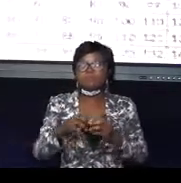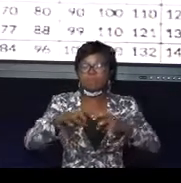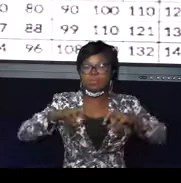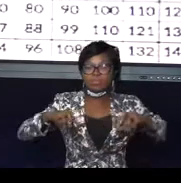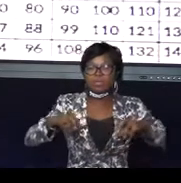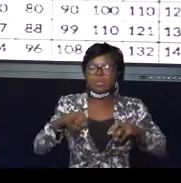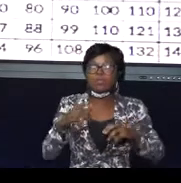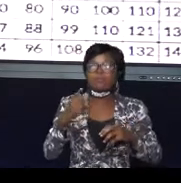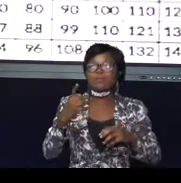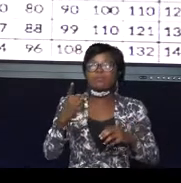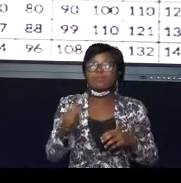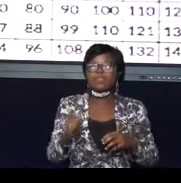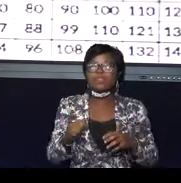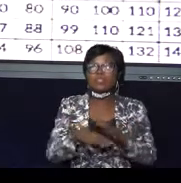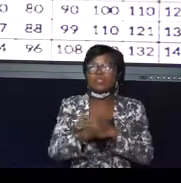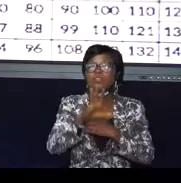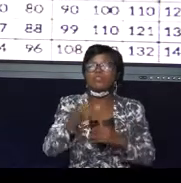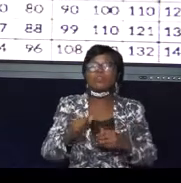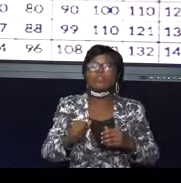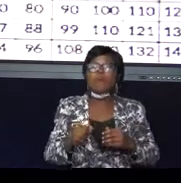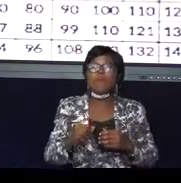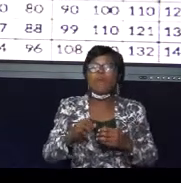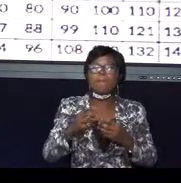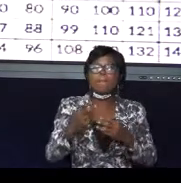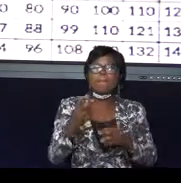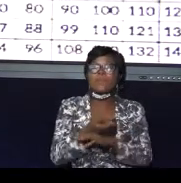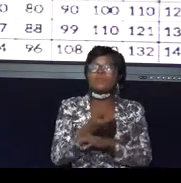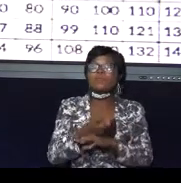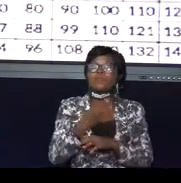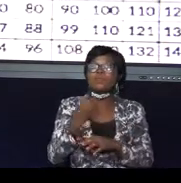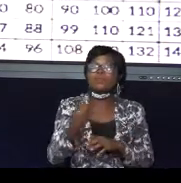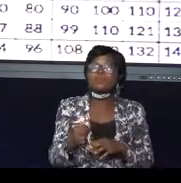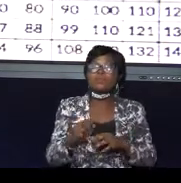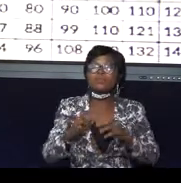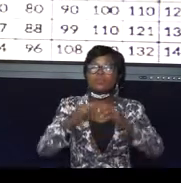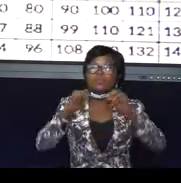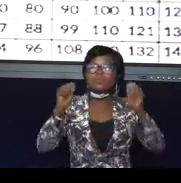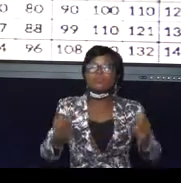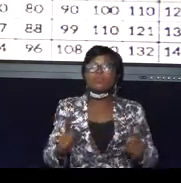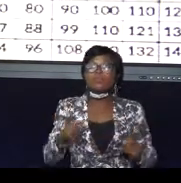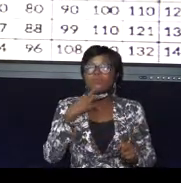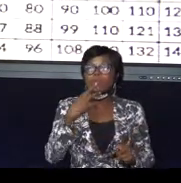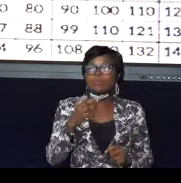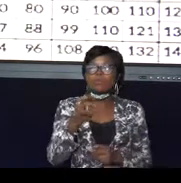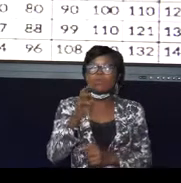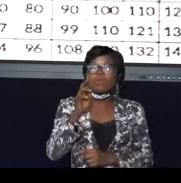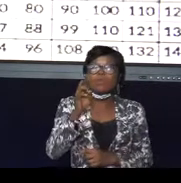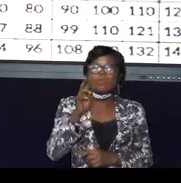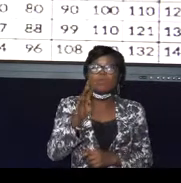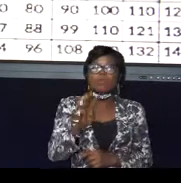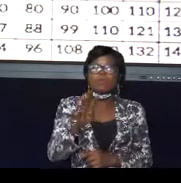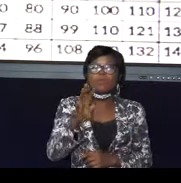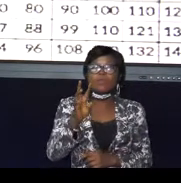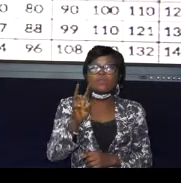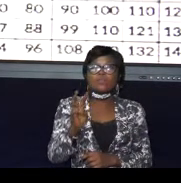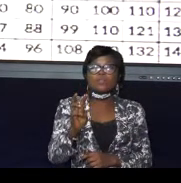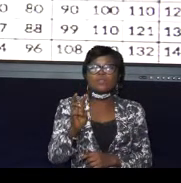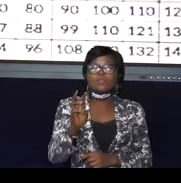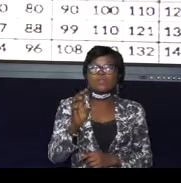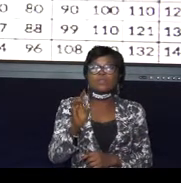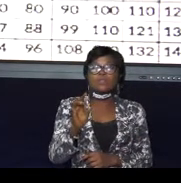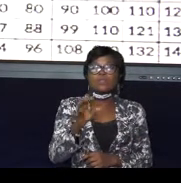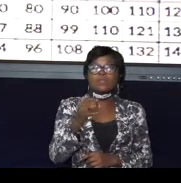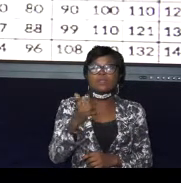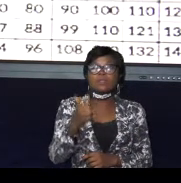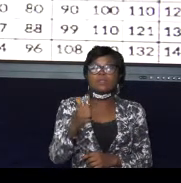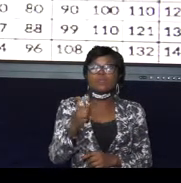multiples, and you will see that in your multiplications table, all the number that 2 is a factor of will be written under 2. So you have 4, 6, 8,